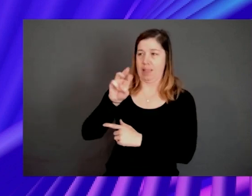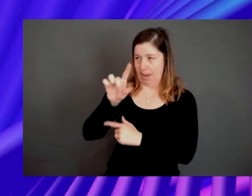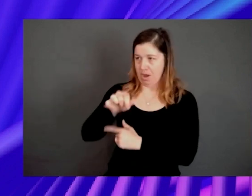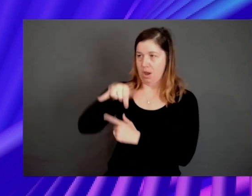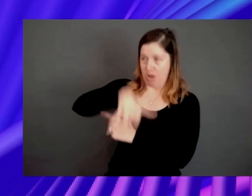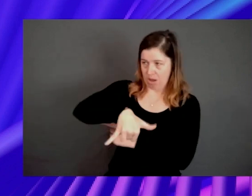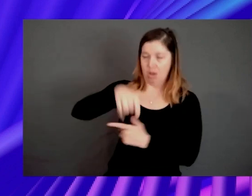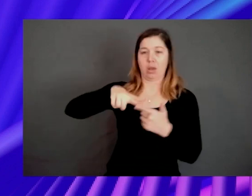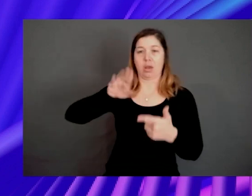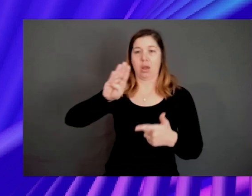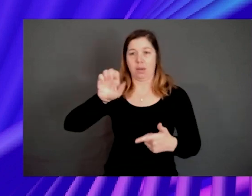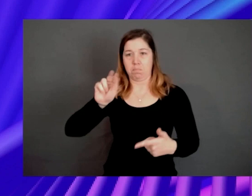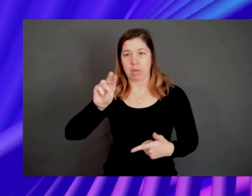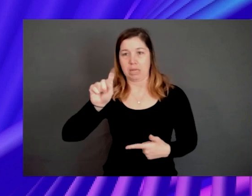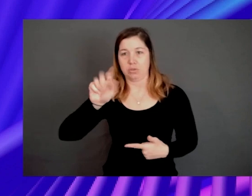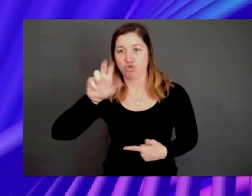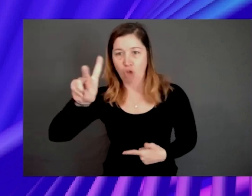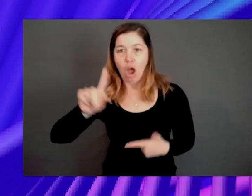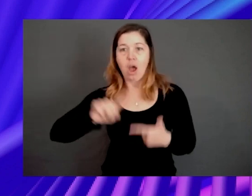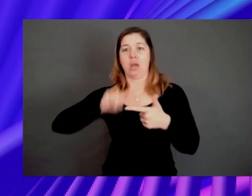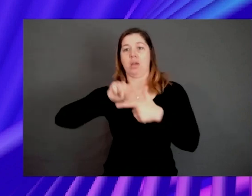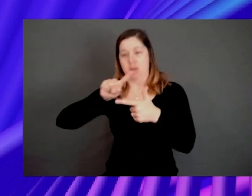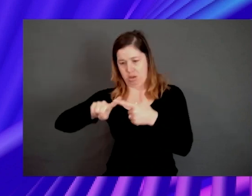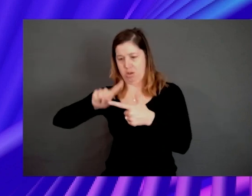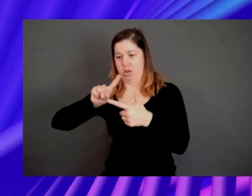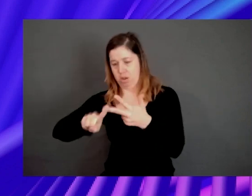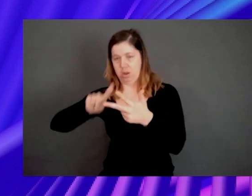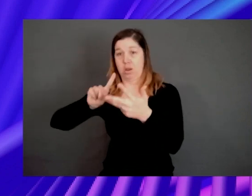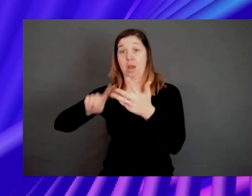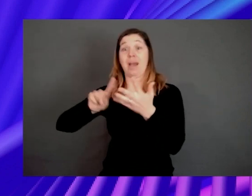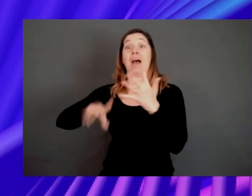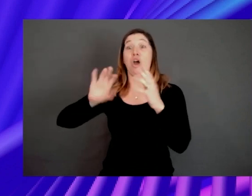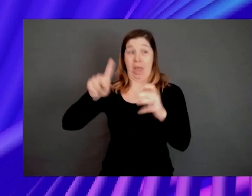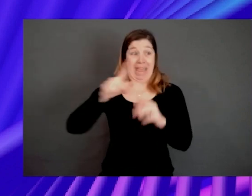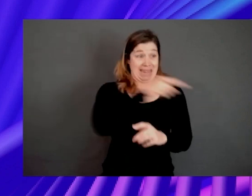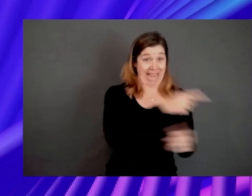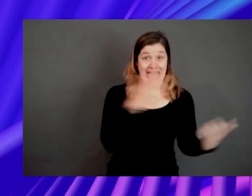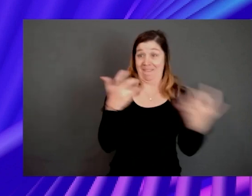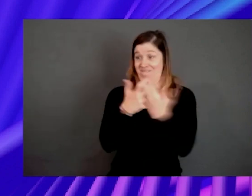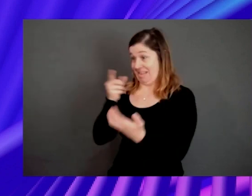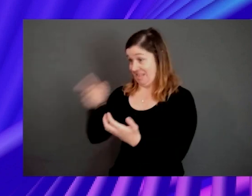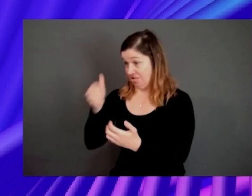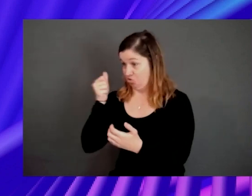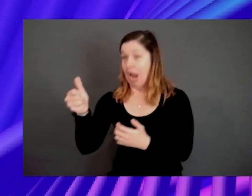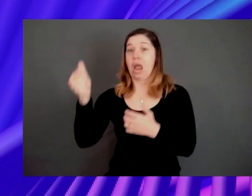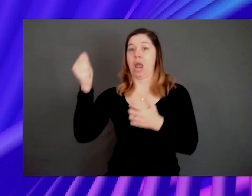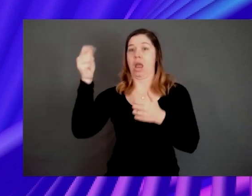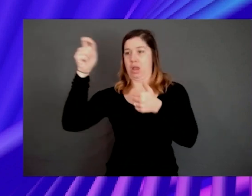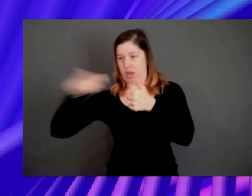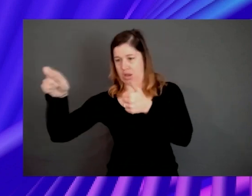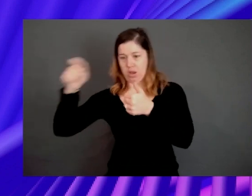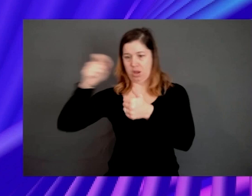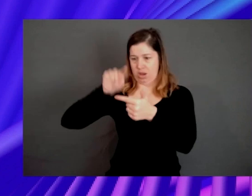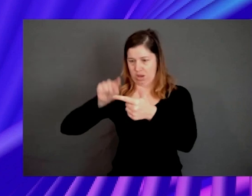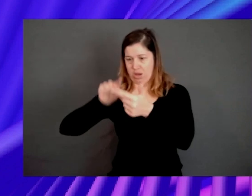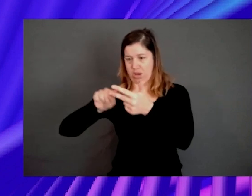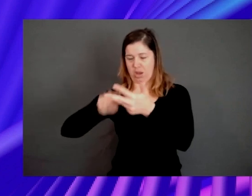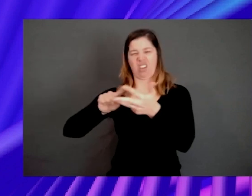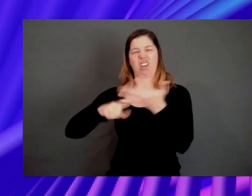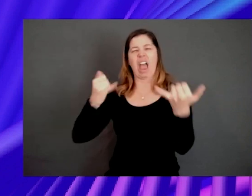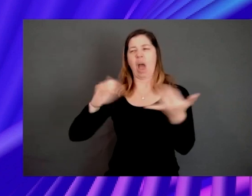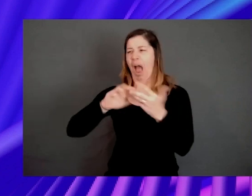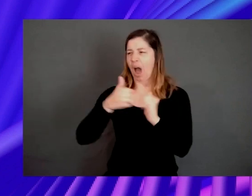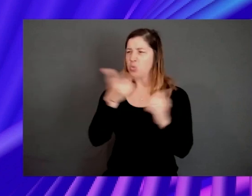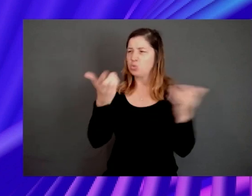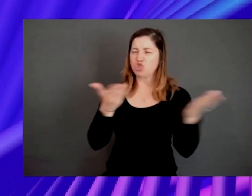got Fire. So then it became how do we get you to service X, right? And that's really not the conversation I think we really want you to have